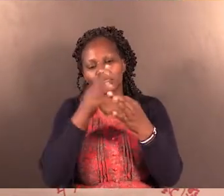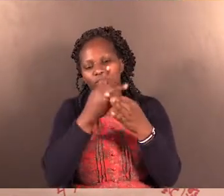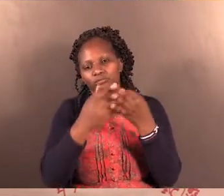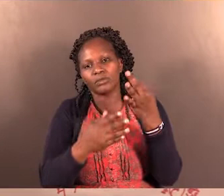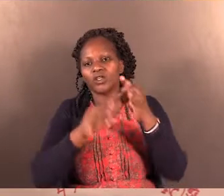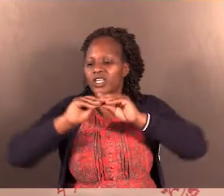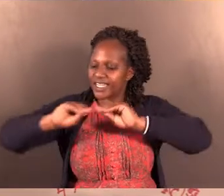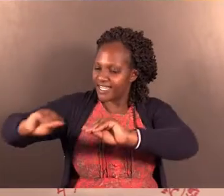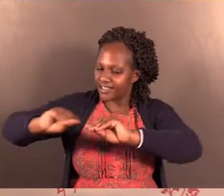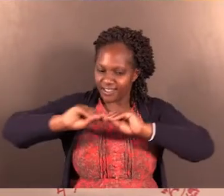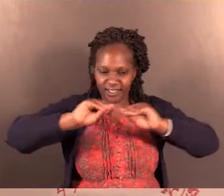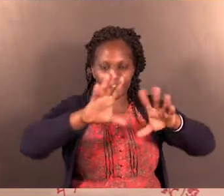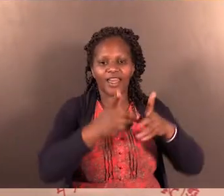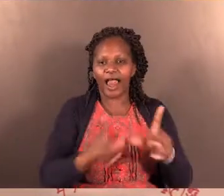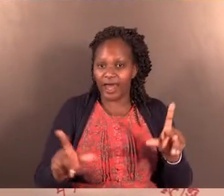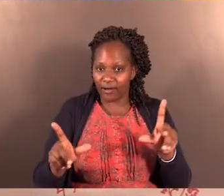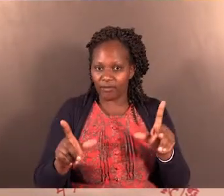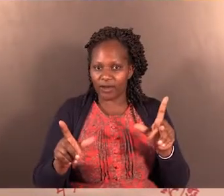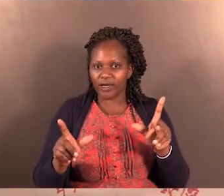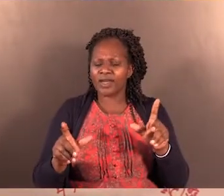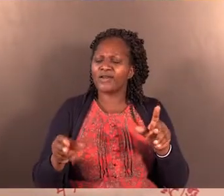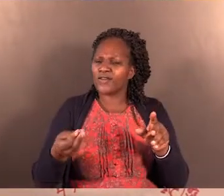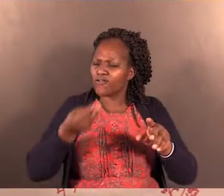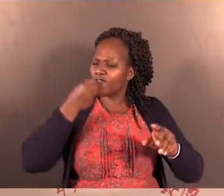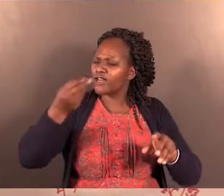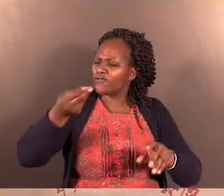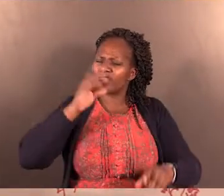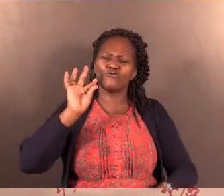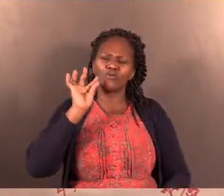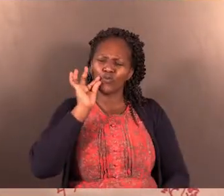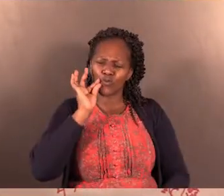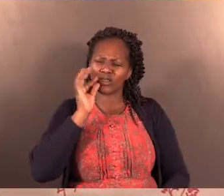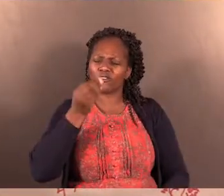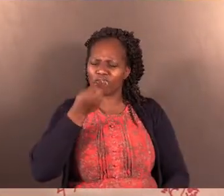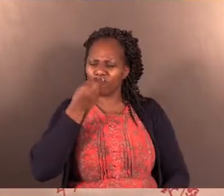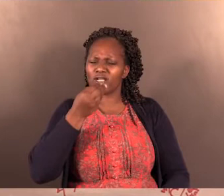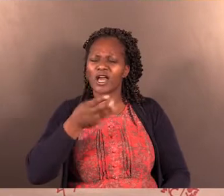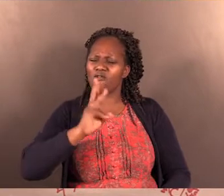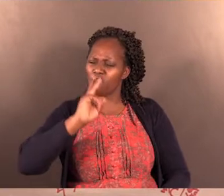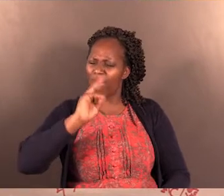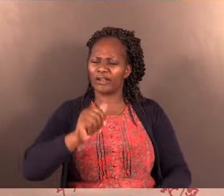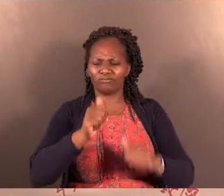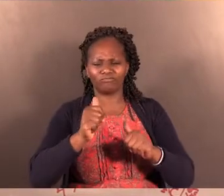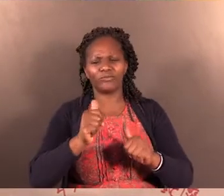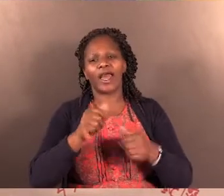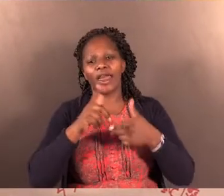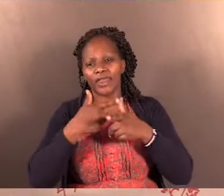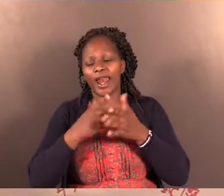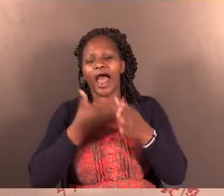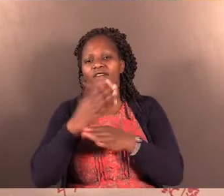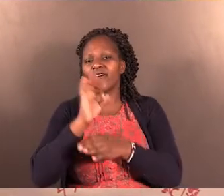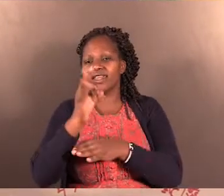that they could teach them their language and feed them with a very fine food and wine. And then